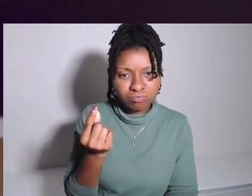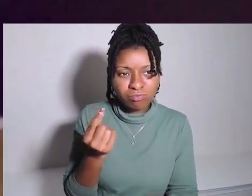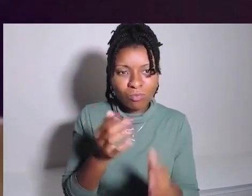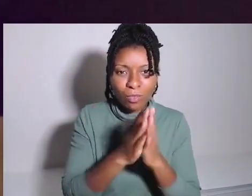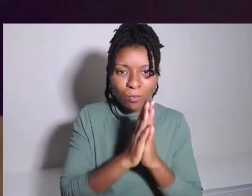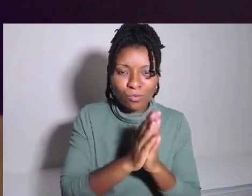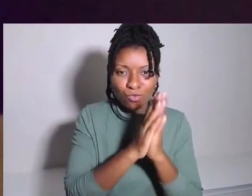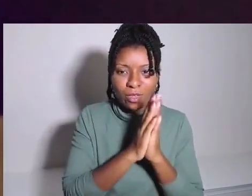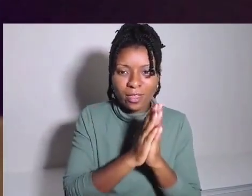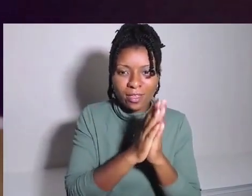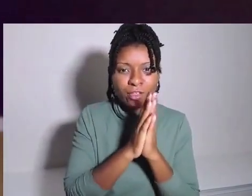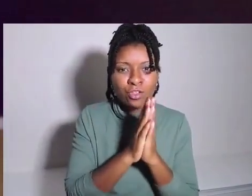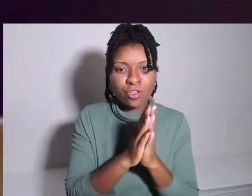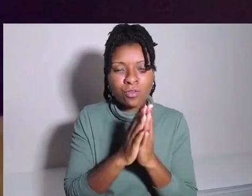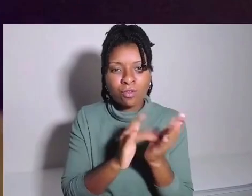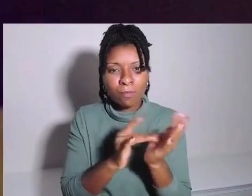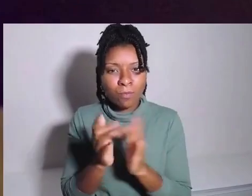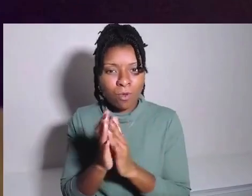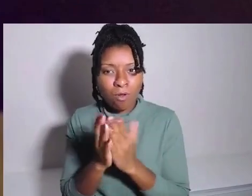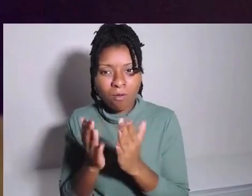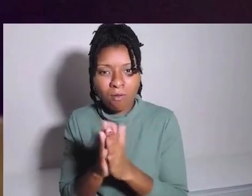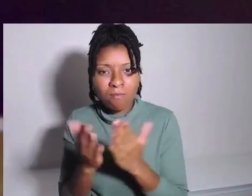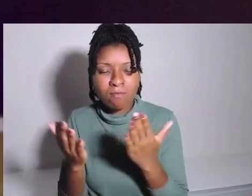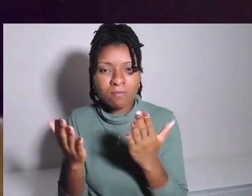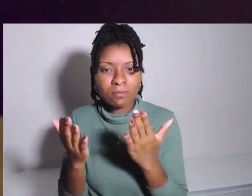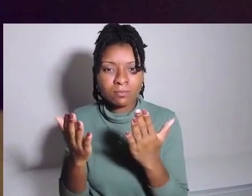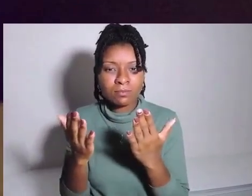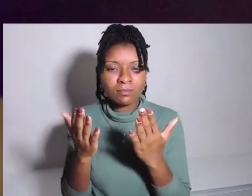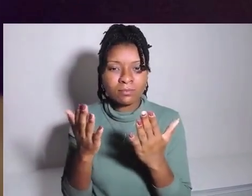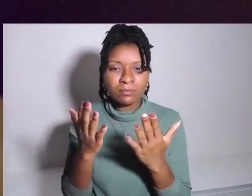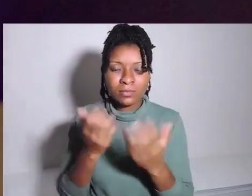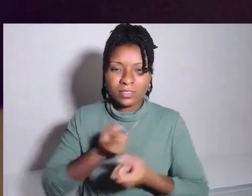poem, the sonnet?